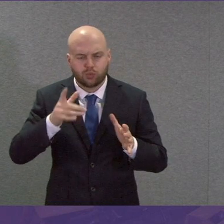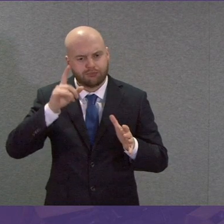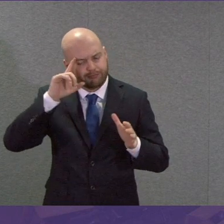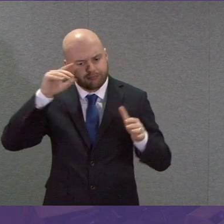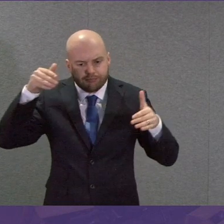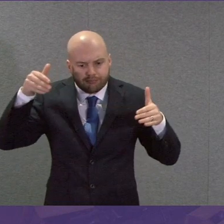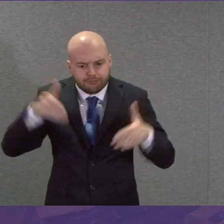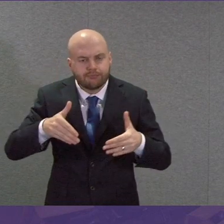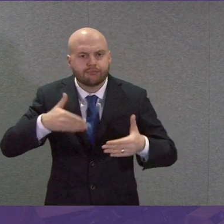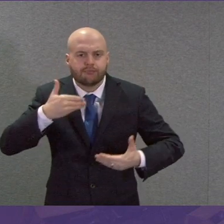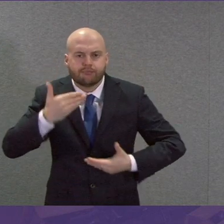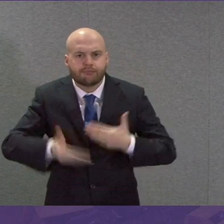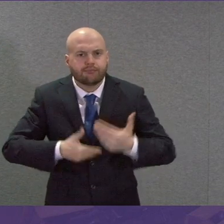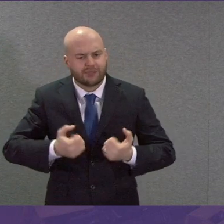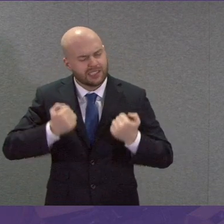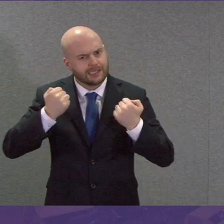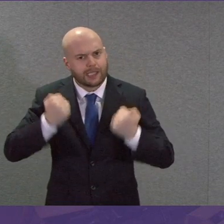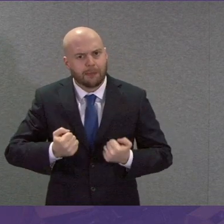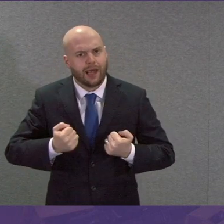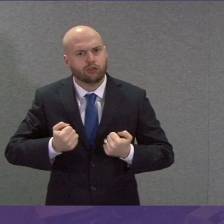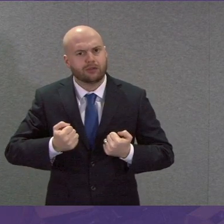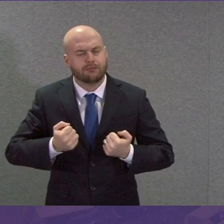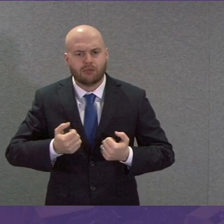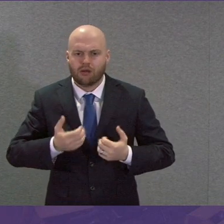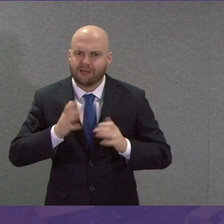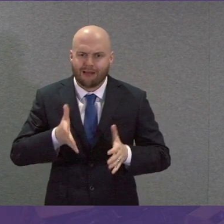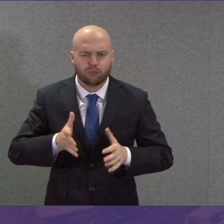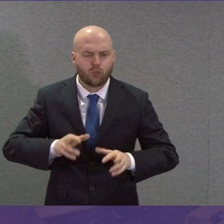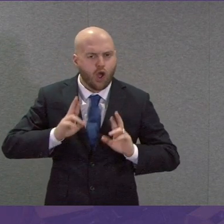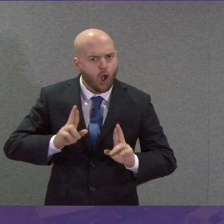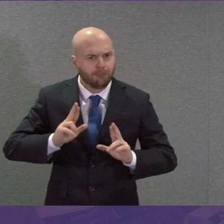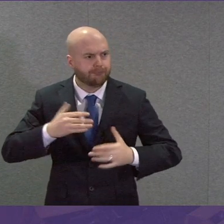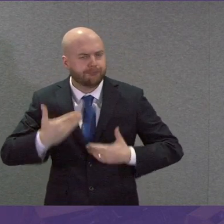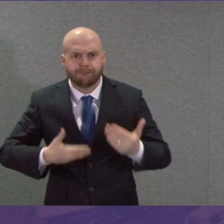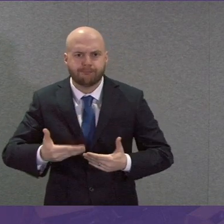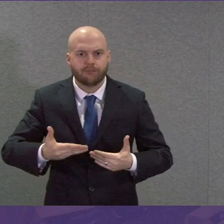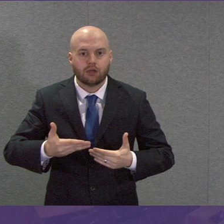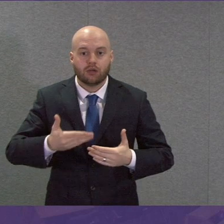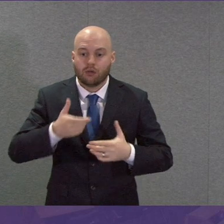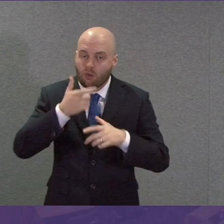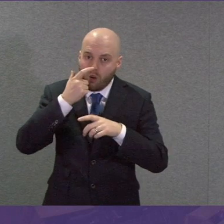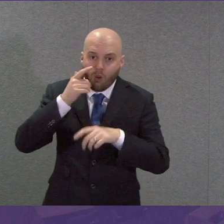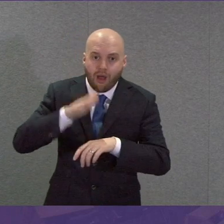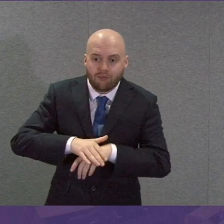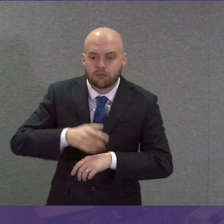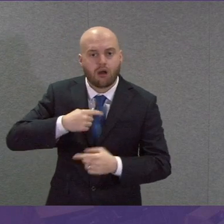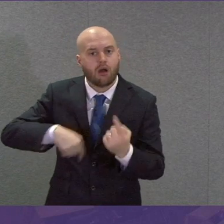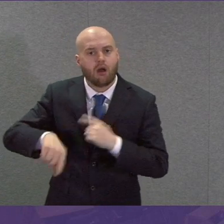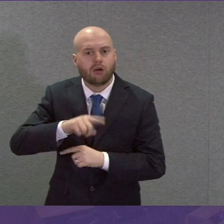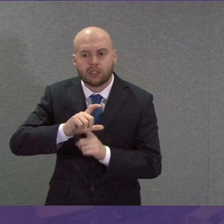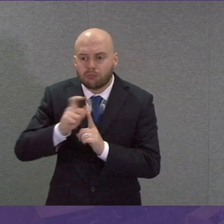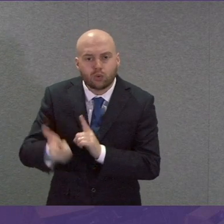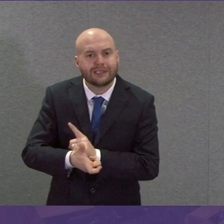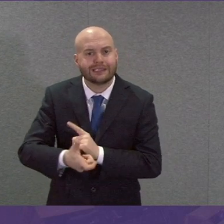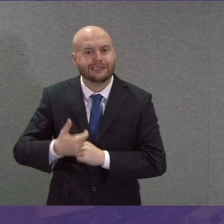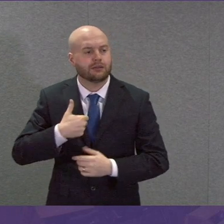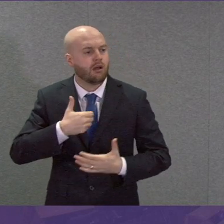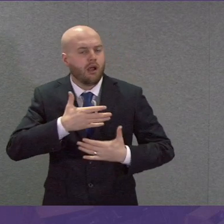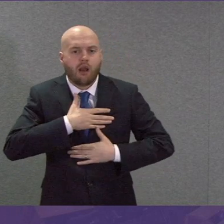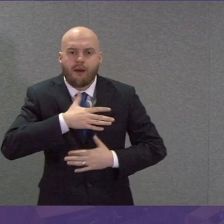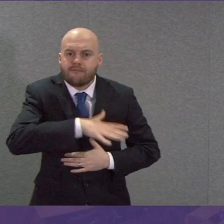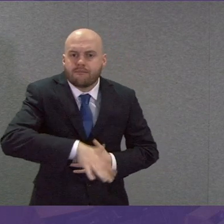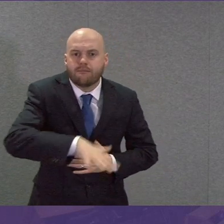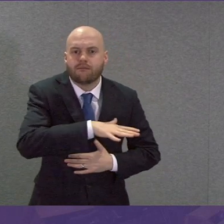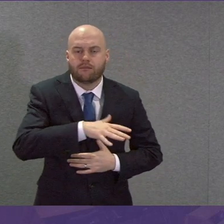change with a determination to look after ourselves, our loved ones, our communities and our future. The First Minister, the Cabinet Secretary for